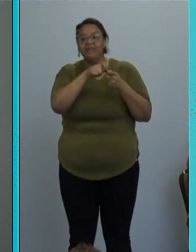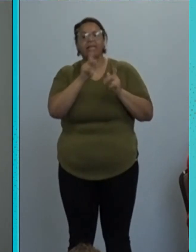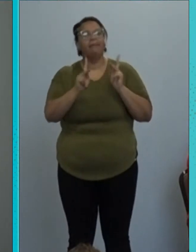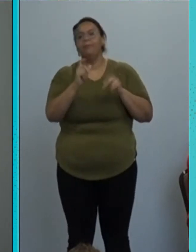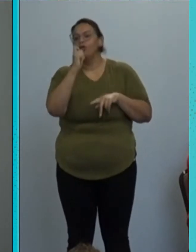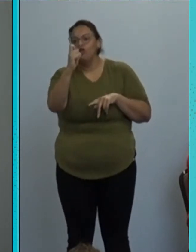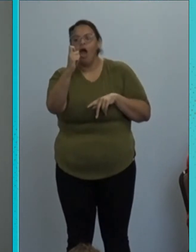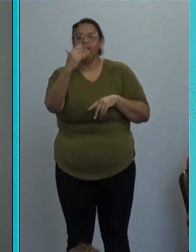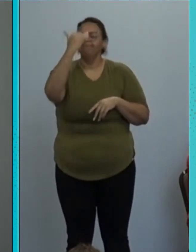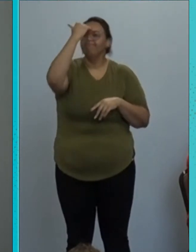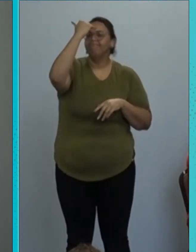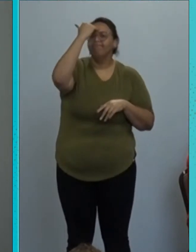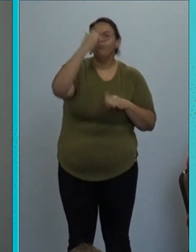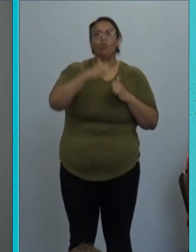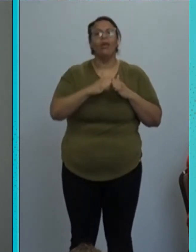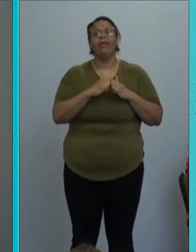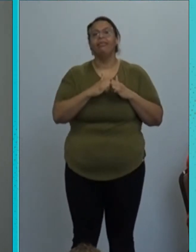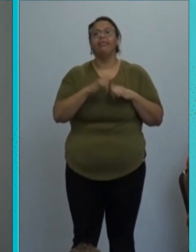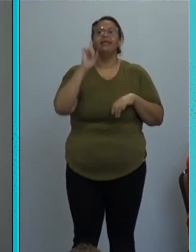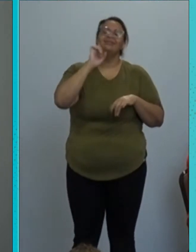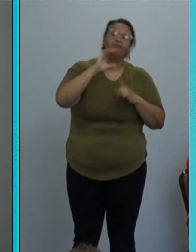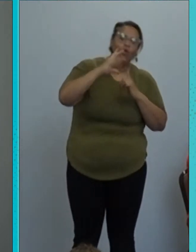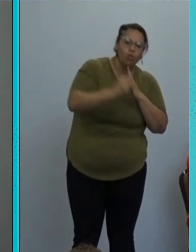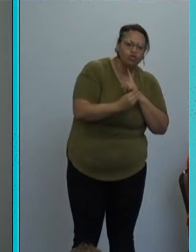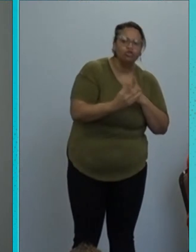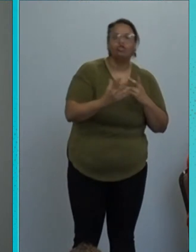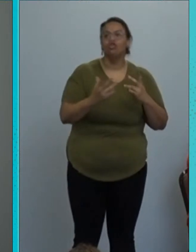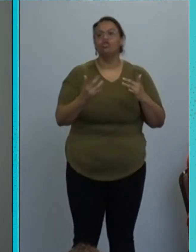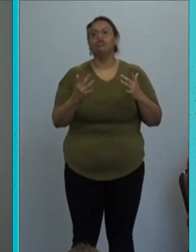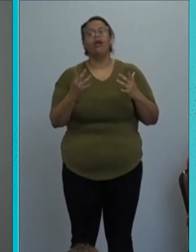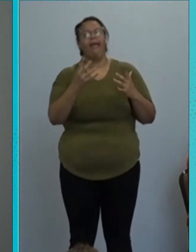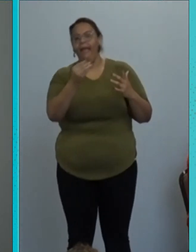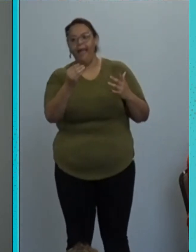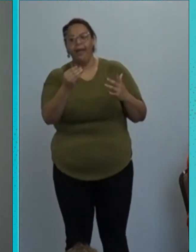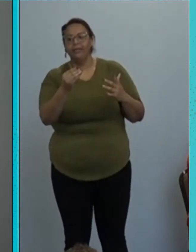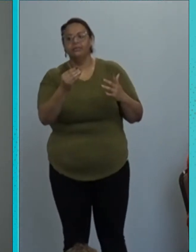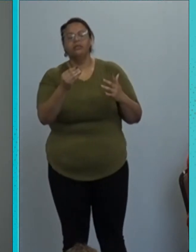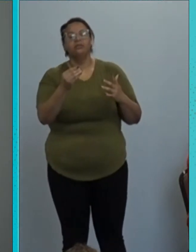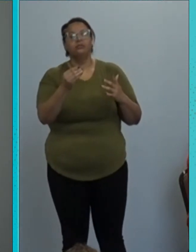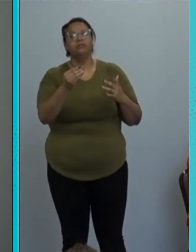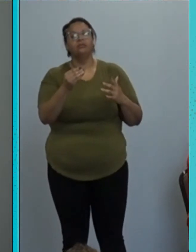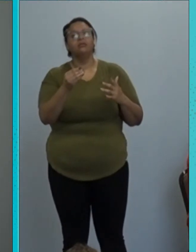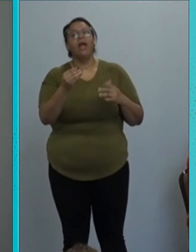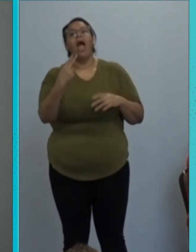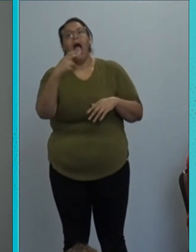with the deaf culture and or high school sports in general?